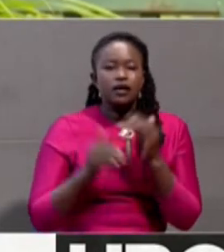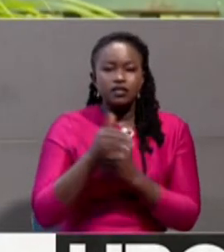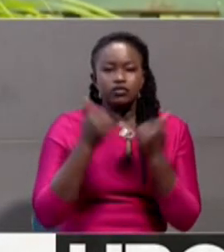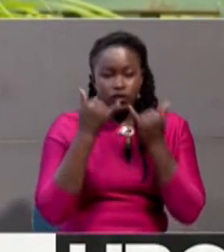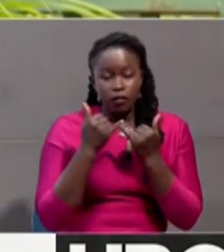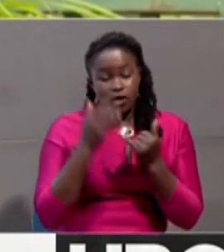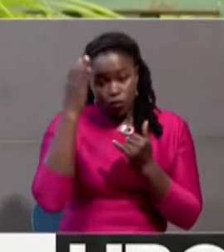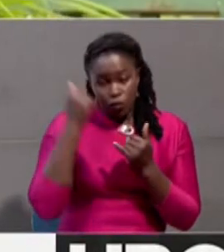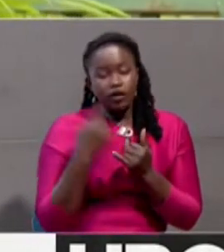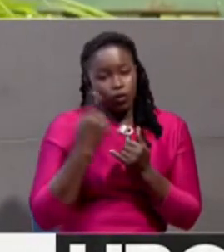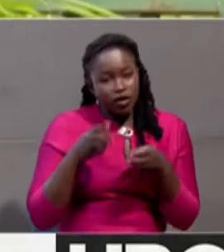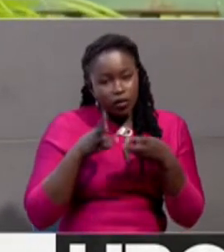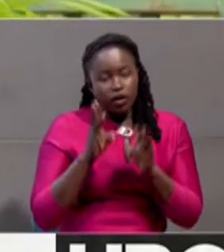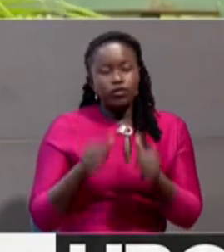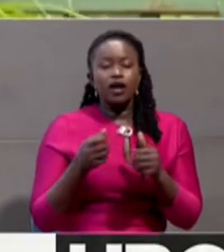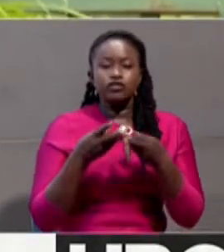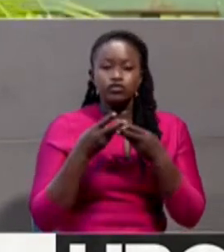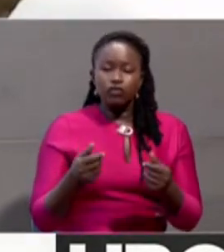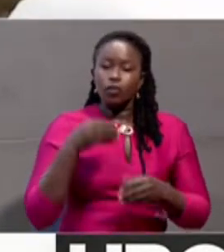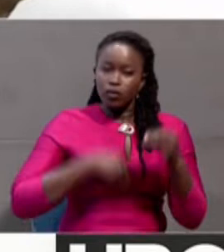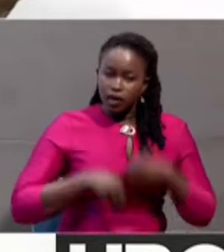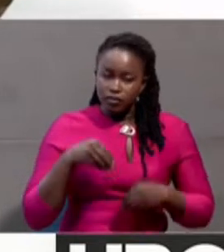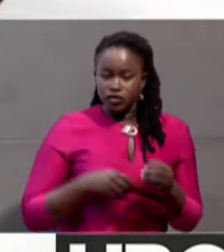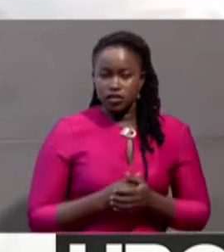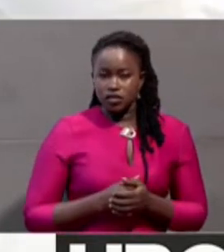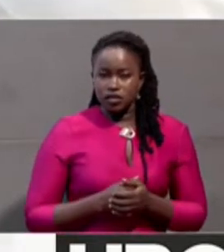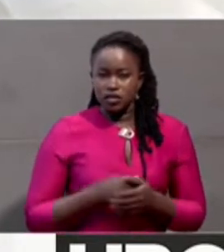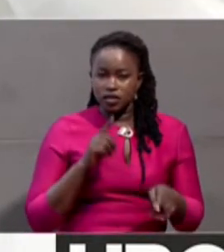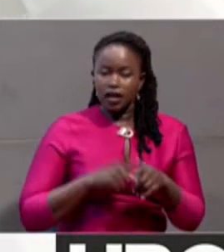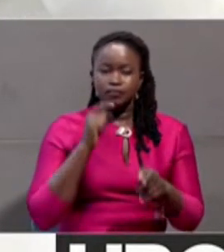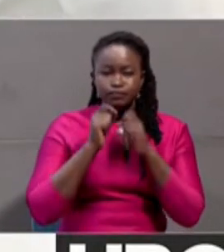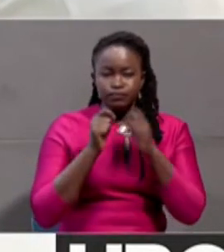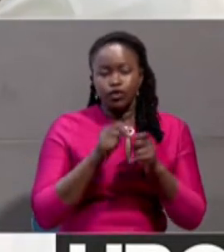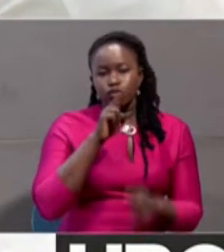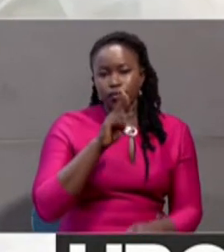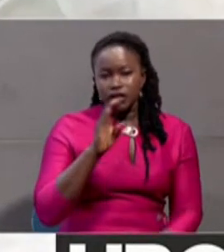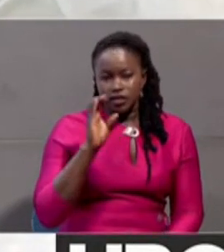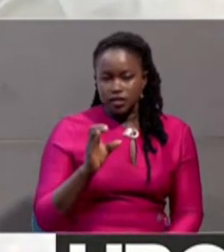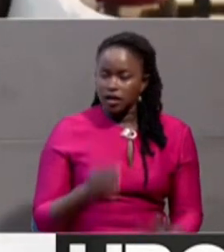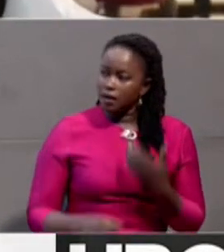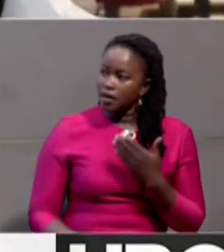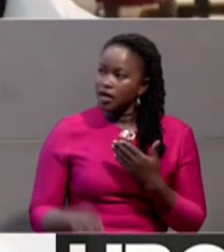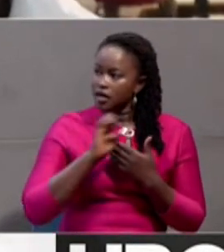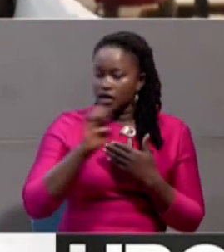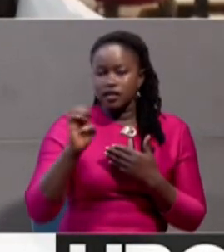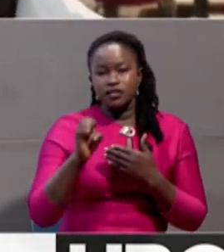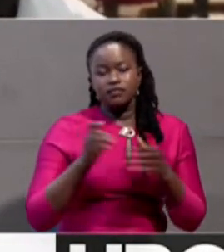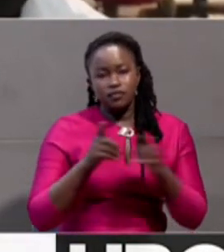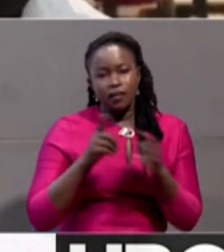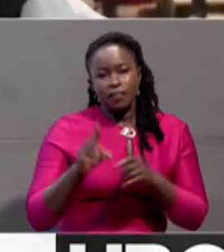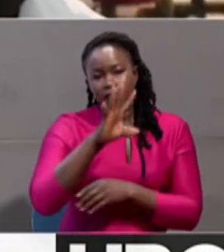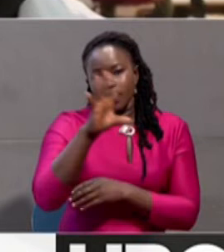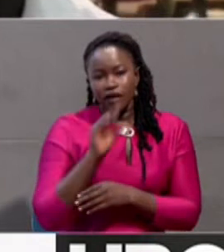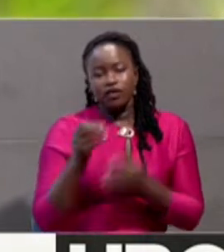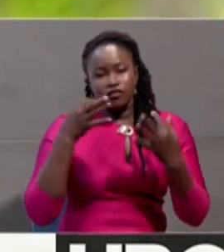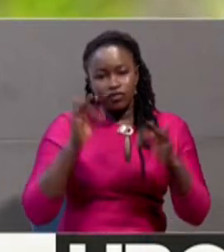corruption. An ignorant population cannot fight corruption. In an interview with UBC TV, the executive director, Africa Freedom of Information Center,